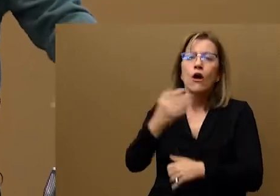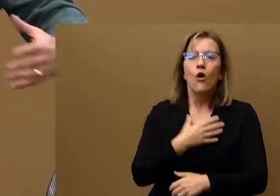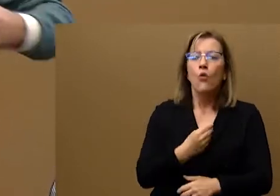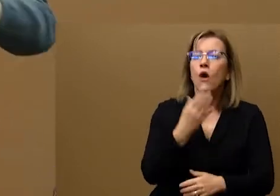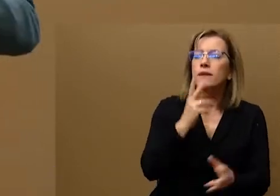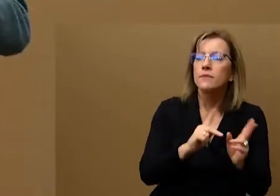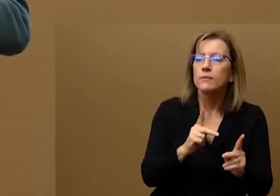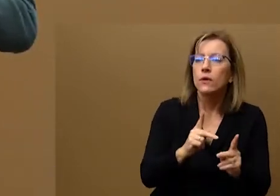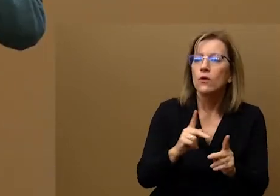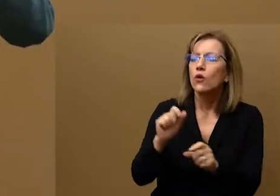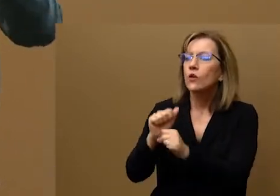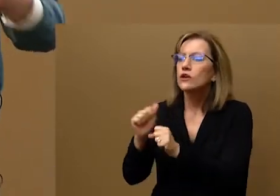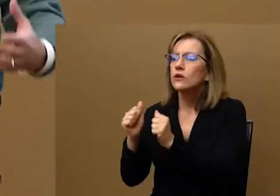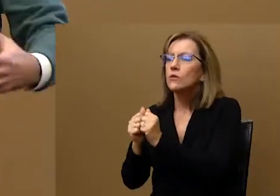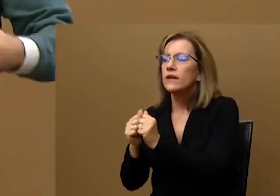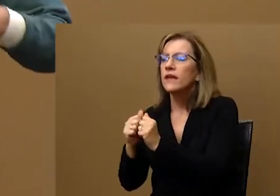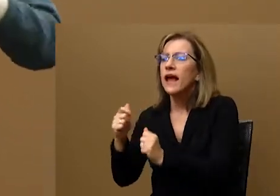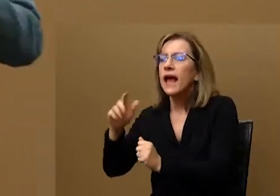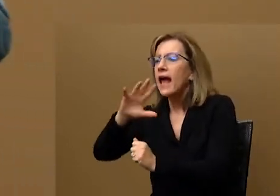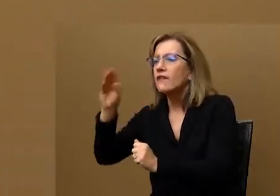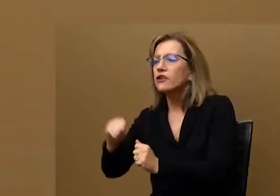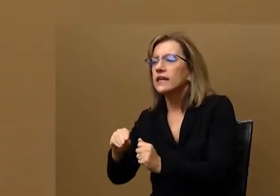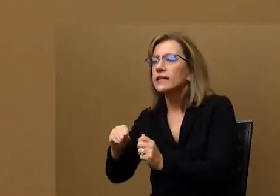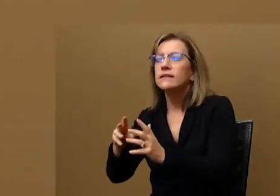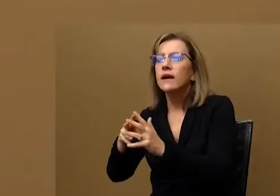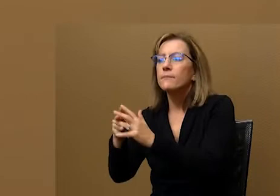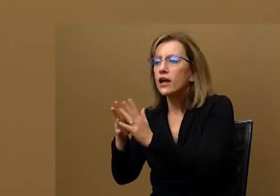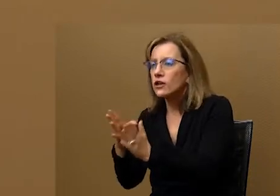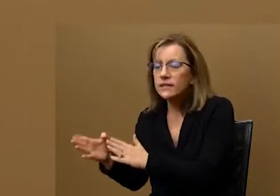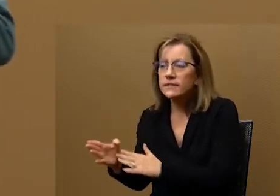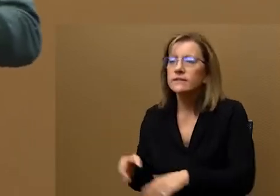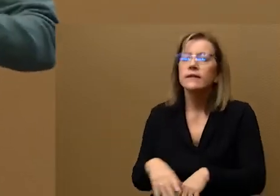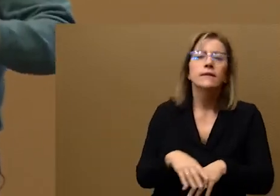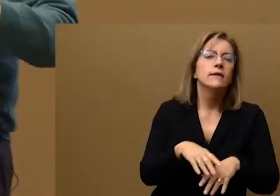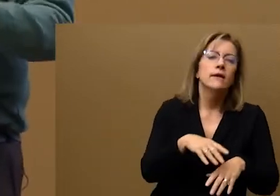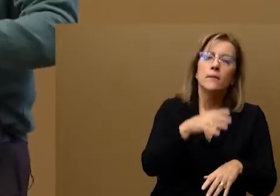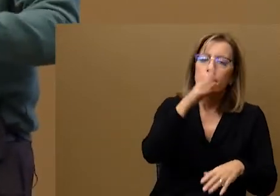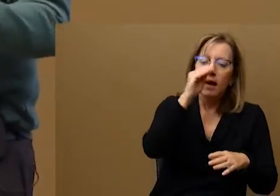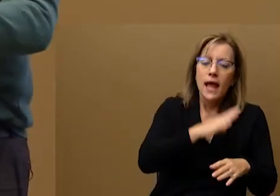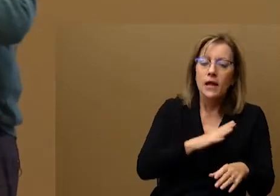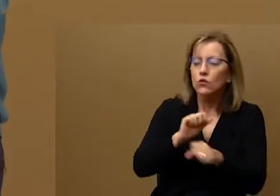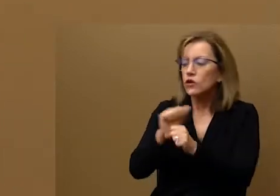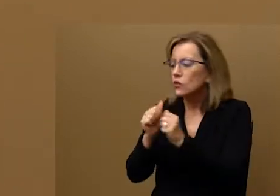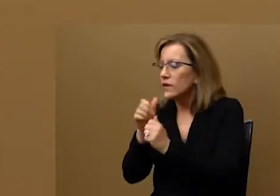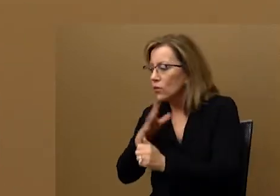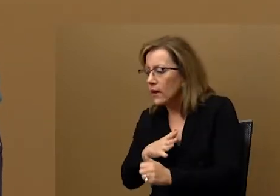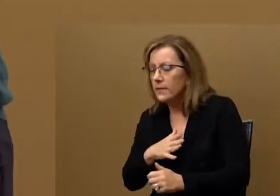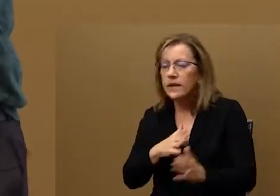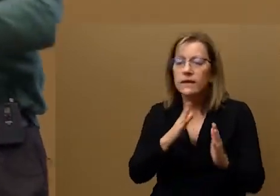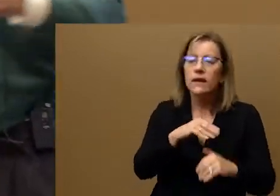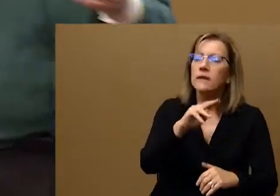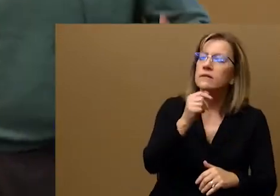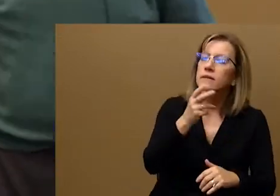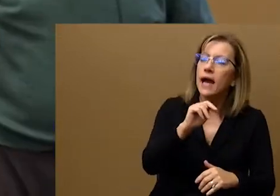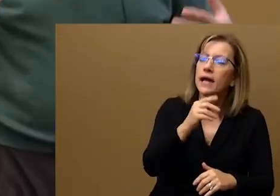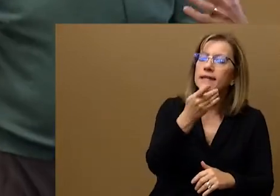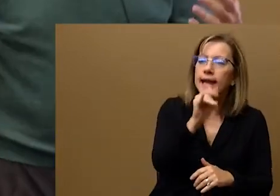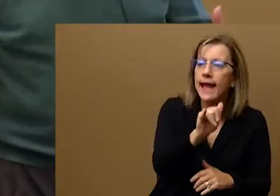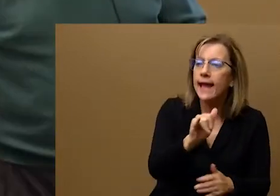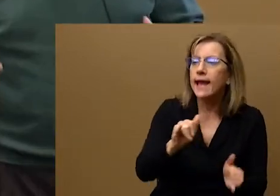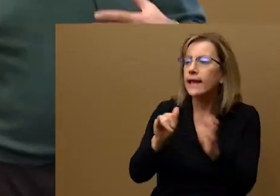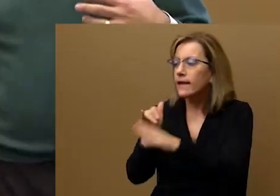African Americans, men working with women, non-gay people working with gay, lesbian, bisexual, transsexual,